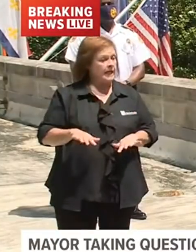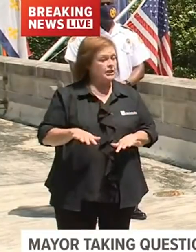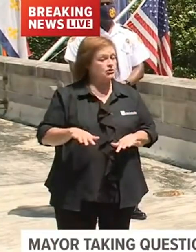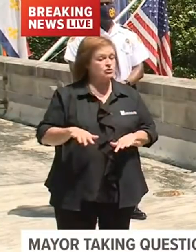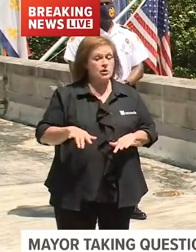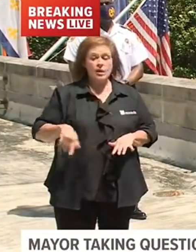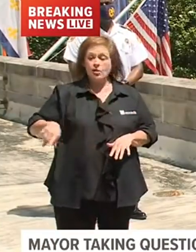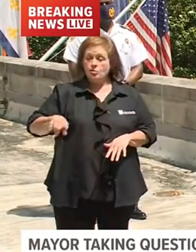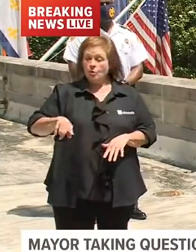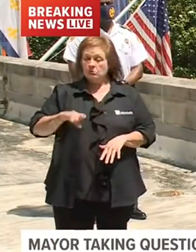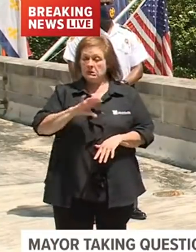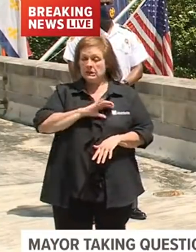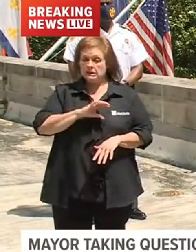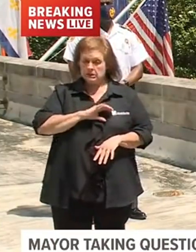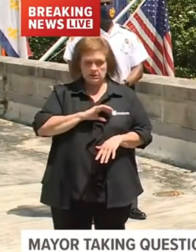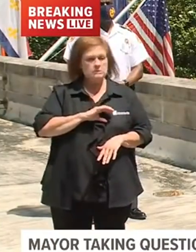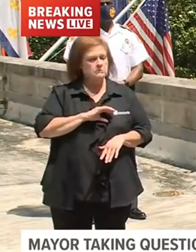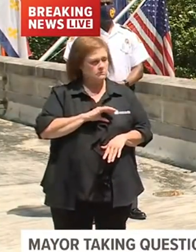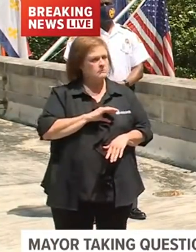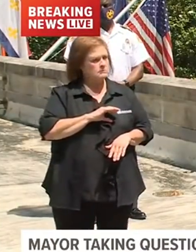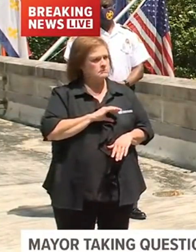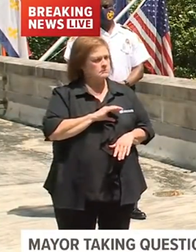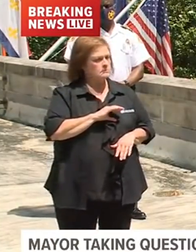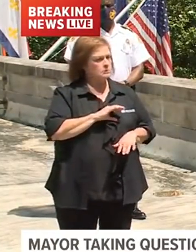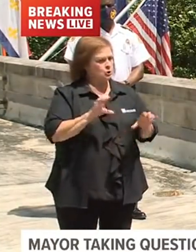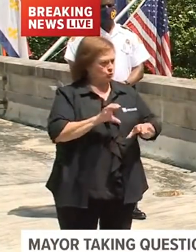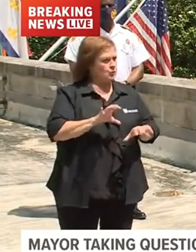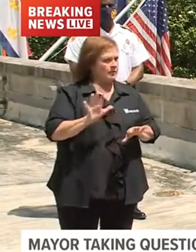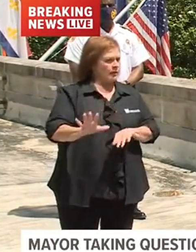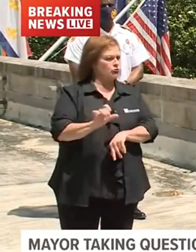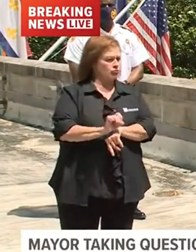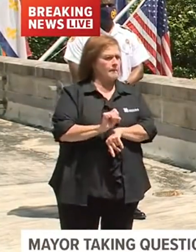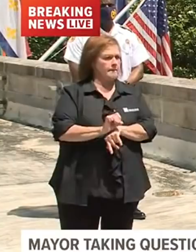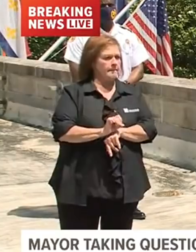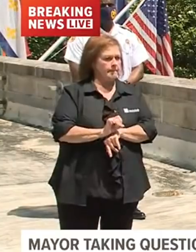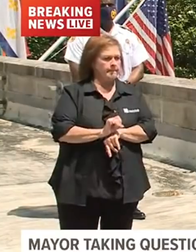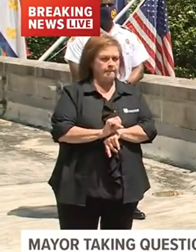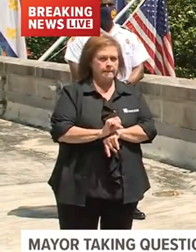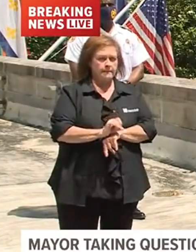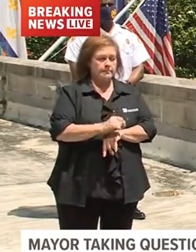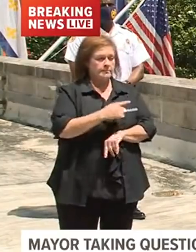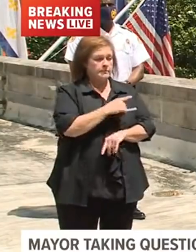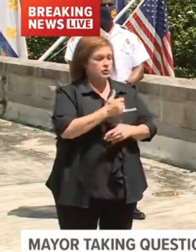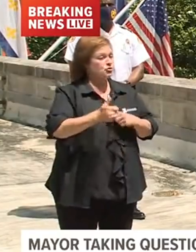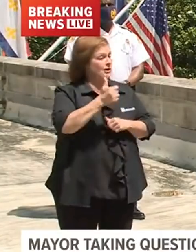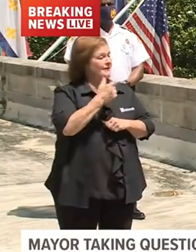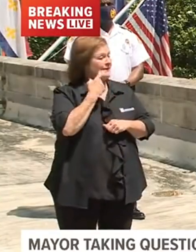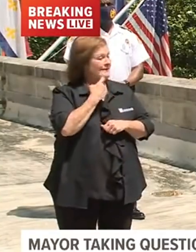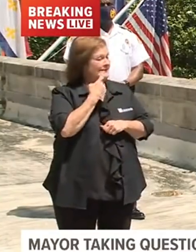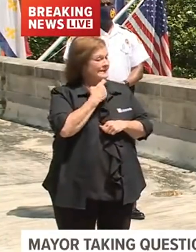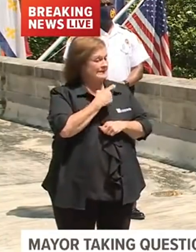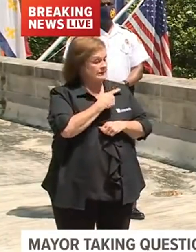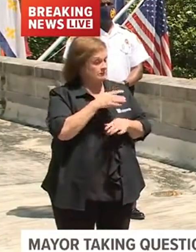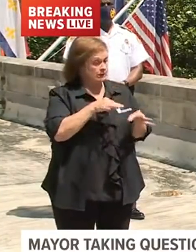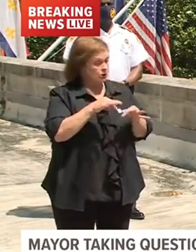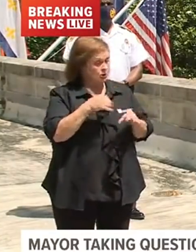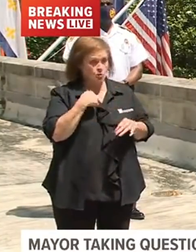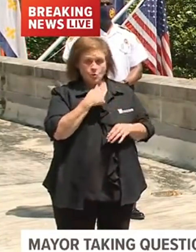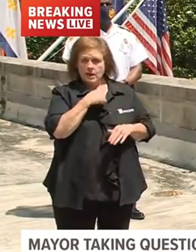day one. So we're going to continue to do that. As the chief mentioned, we do not hide